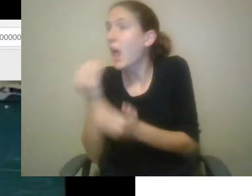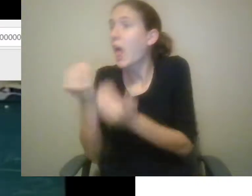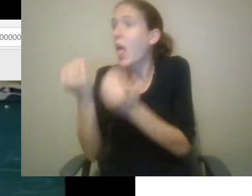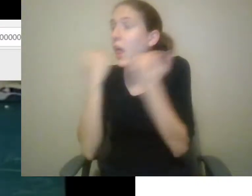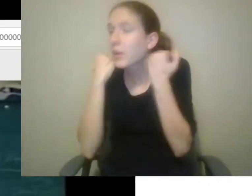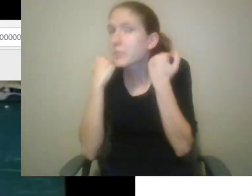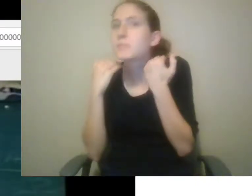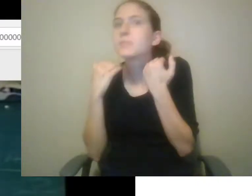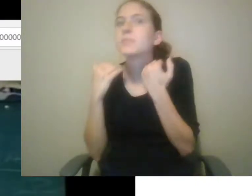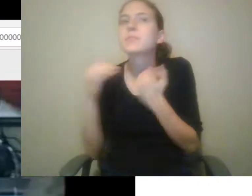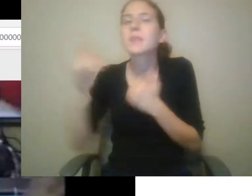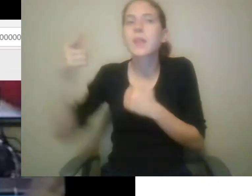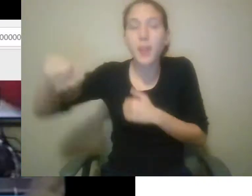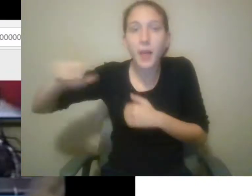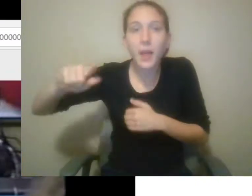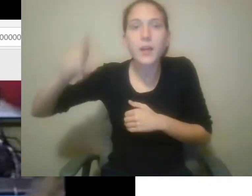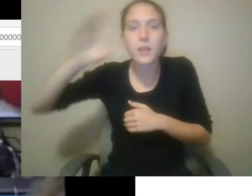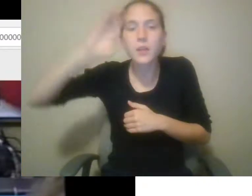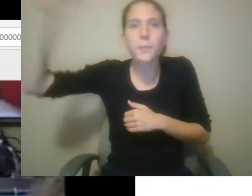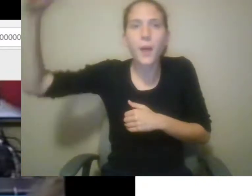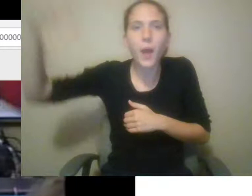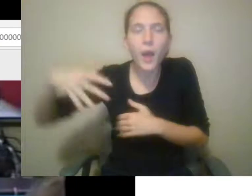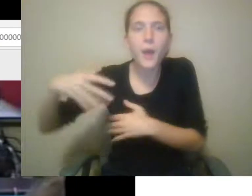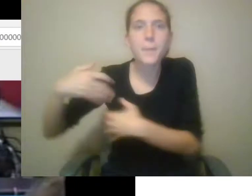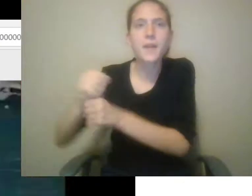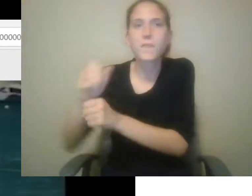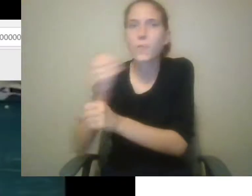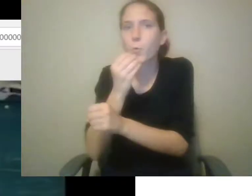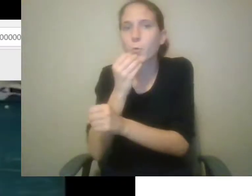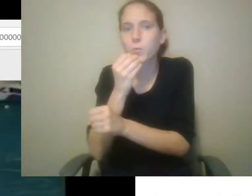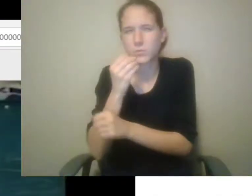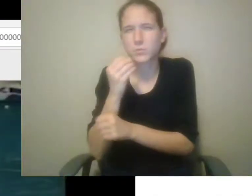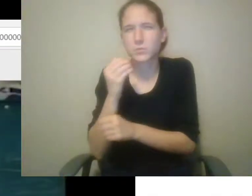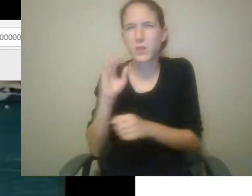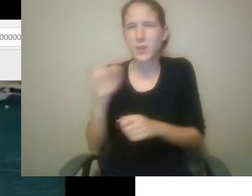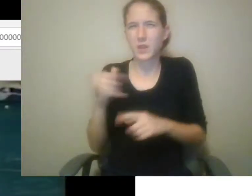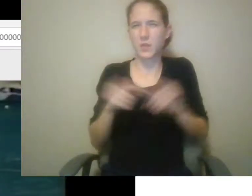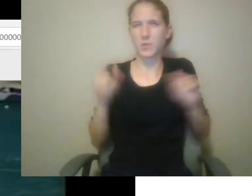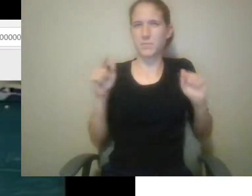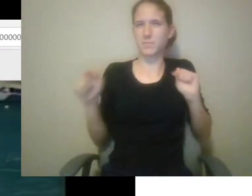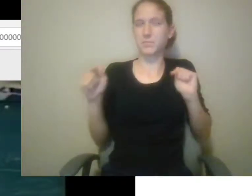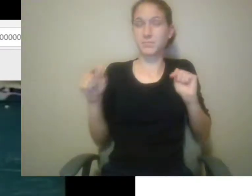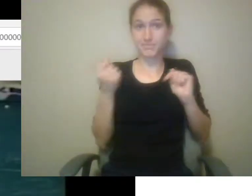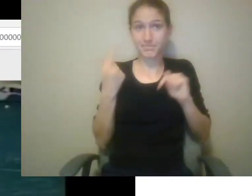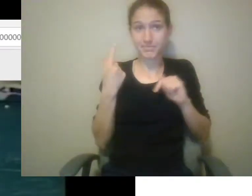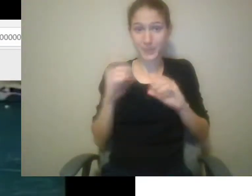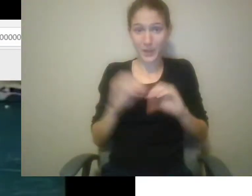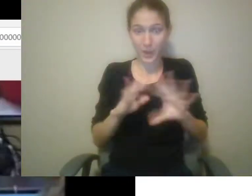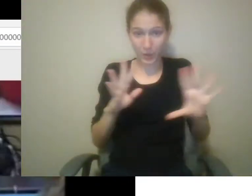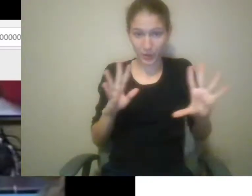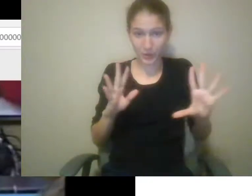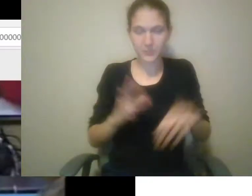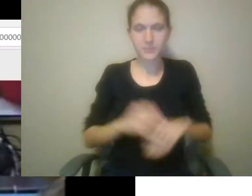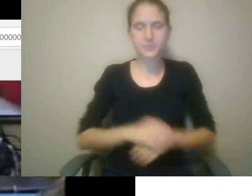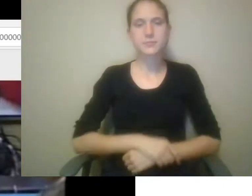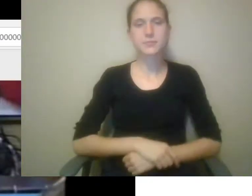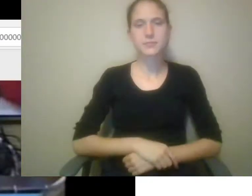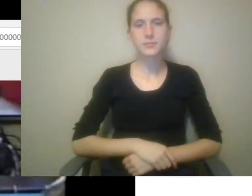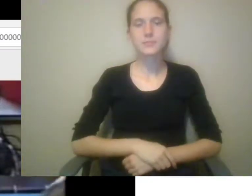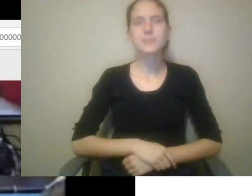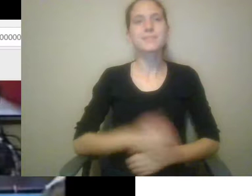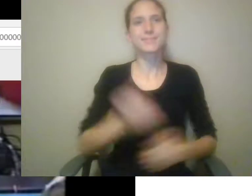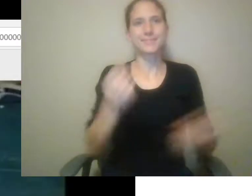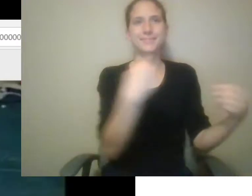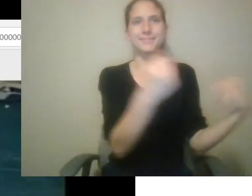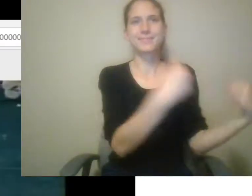plants. Okay, that's what makes the big difference. Okay, is that clear now?